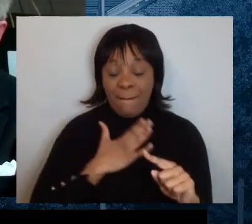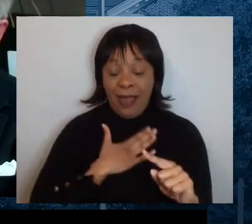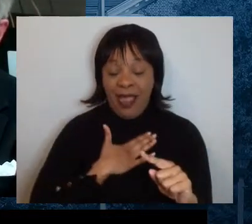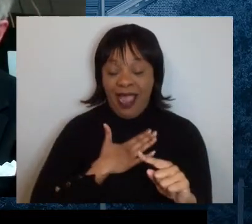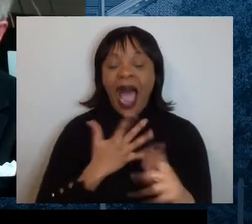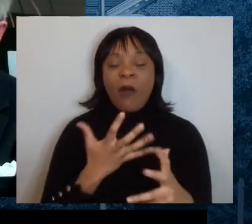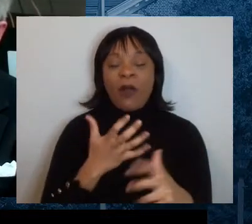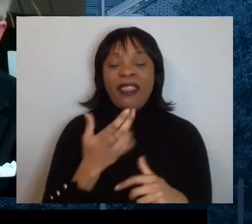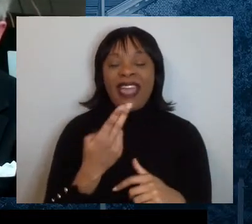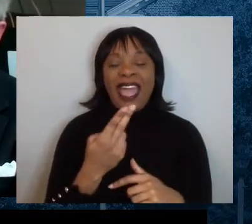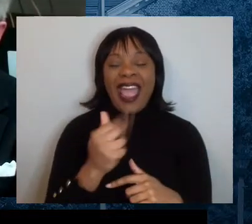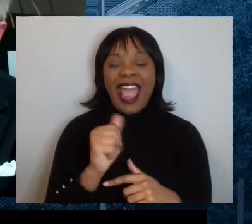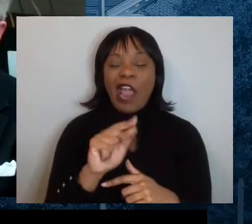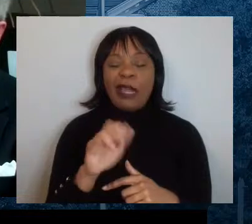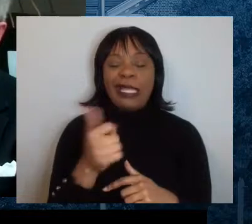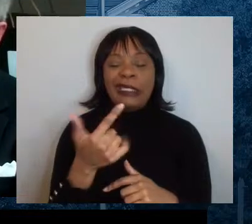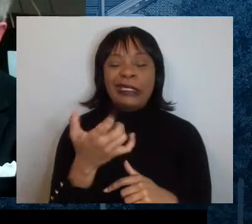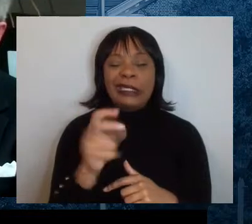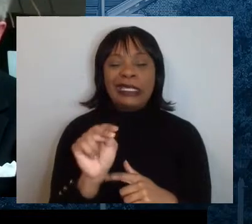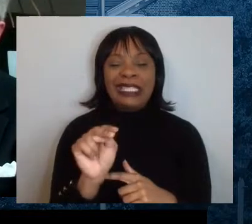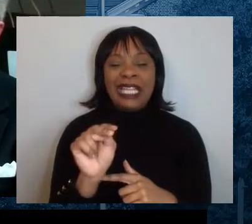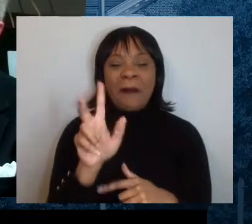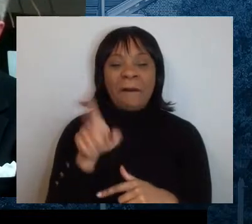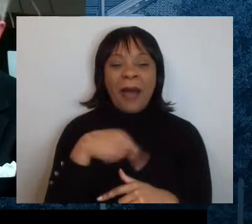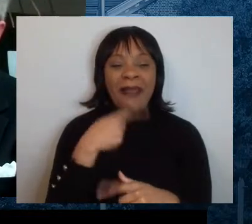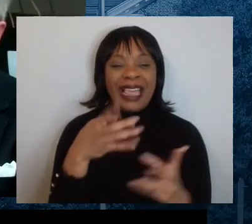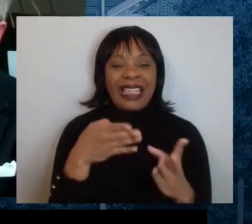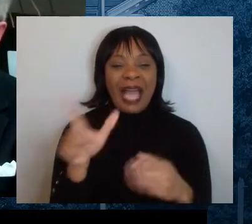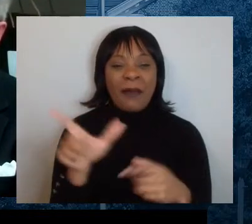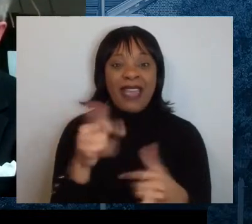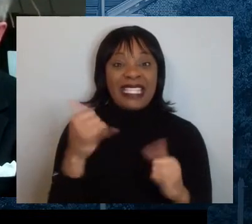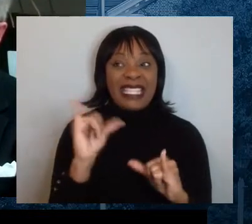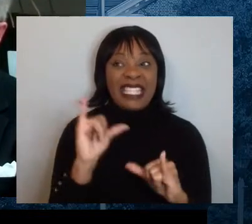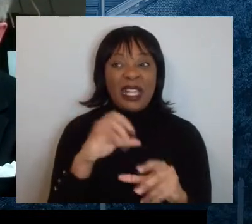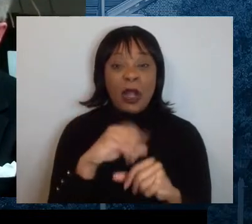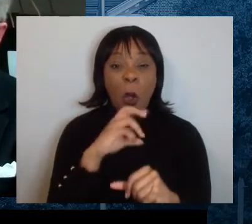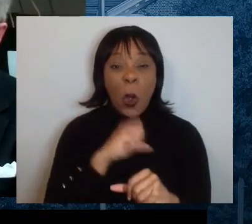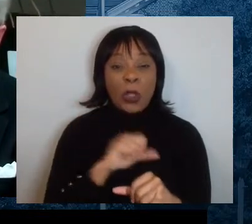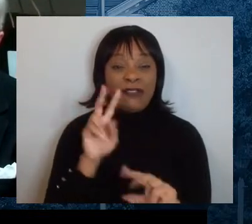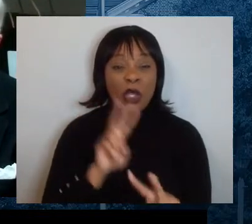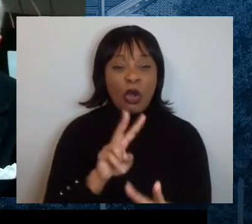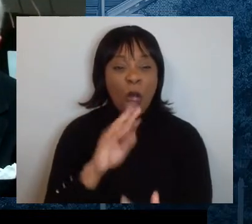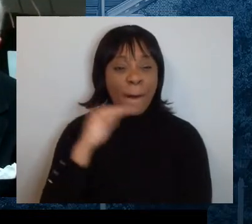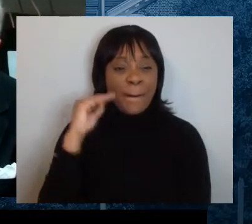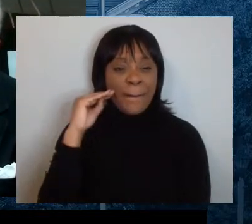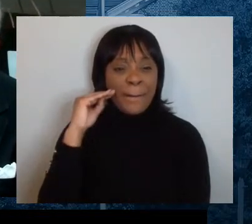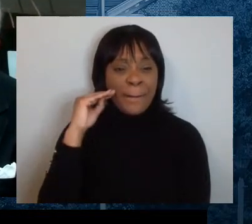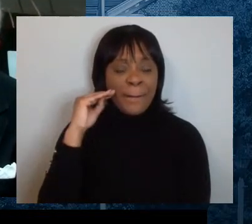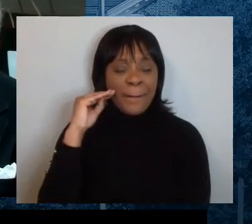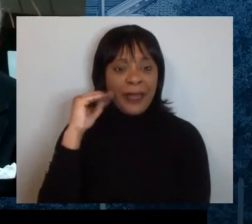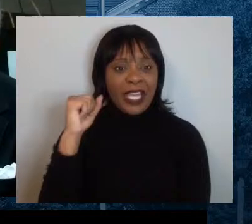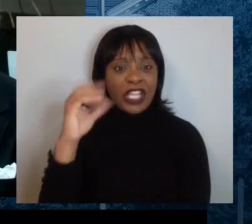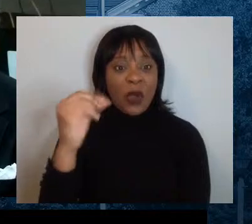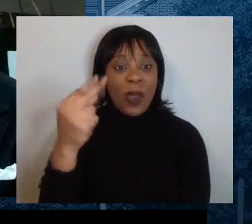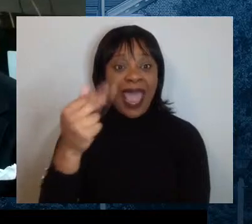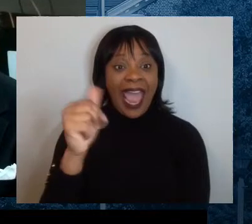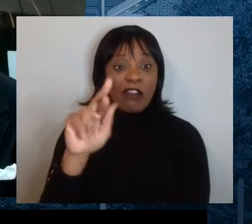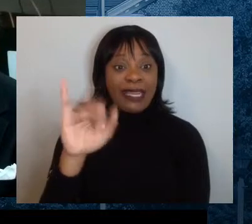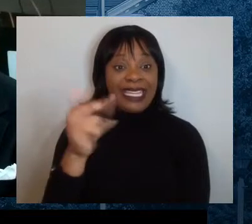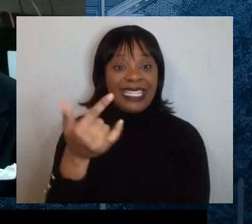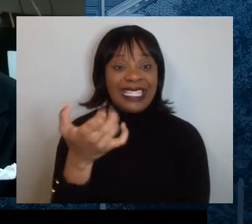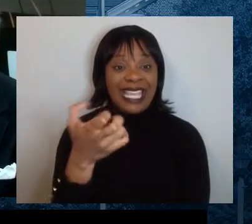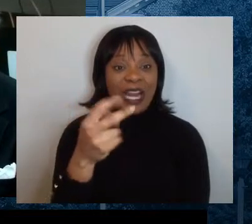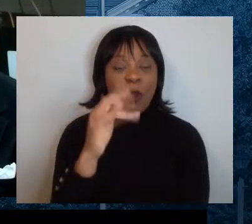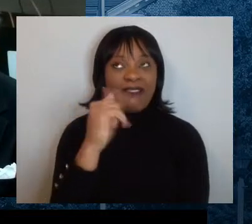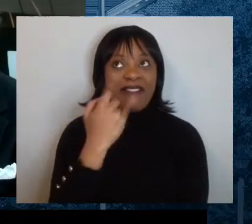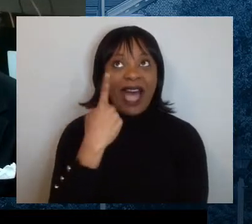Library, which is still in an old funeral home. And so Harrington will finally be able to